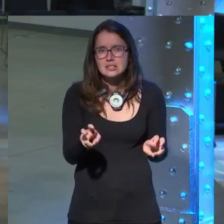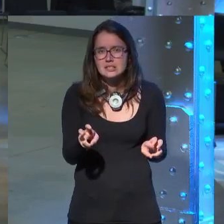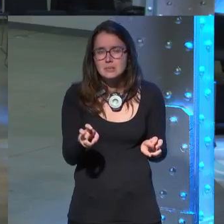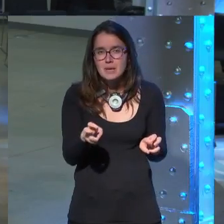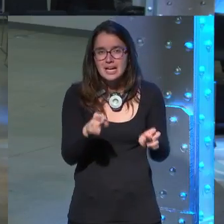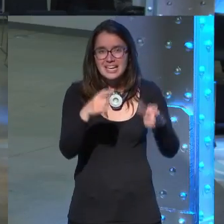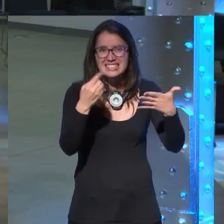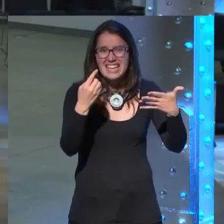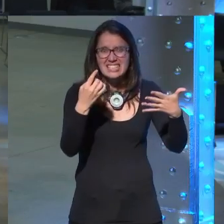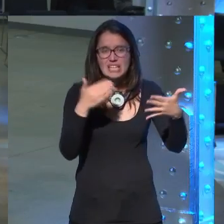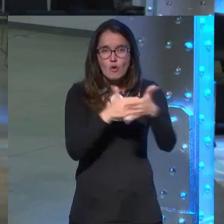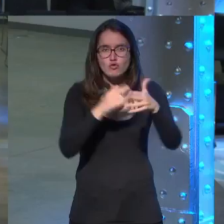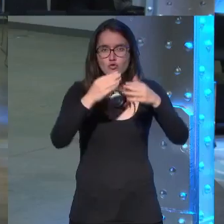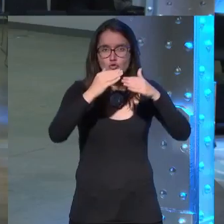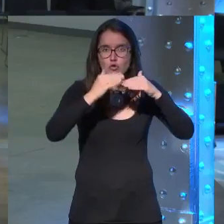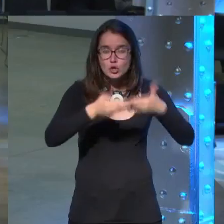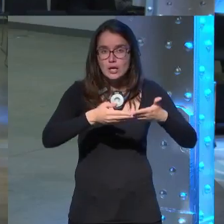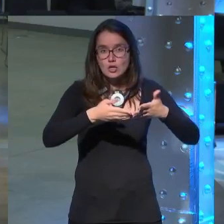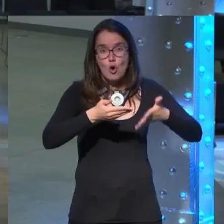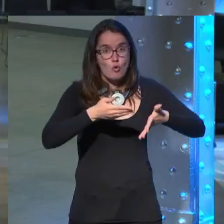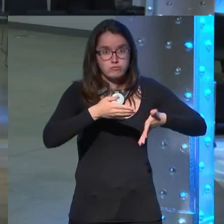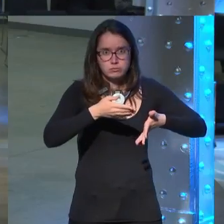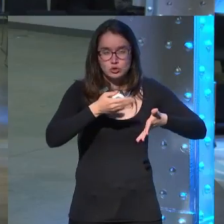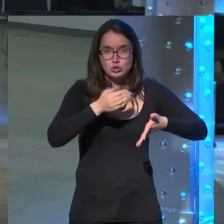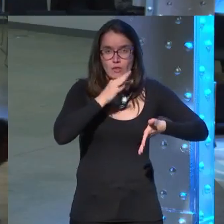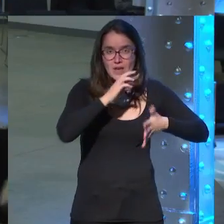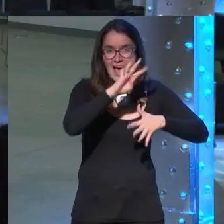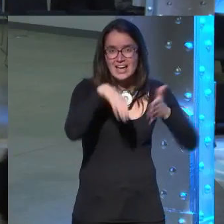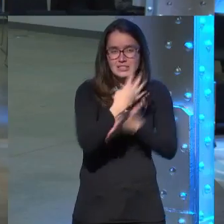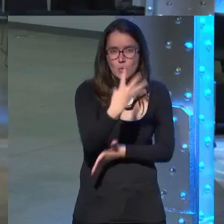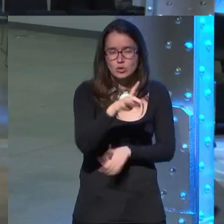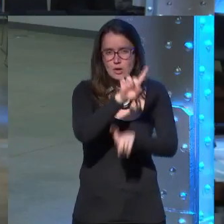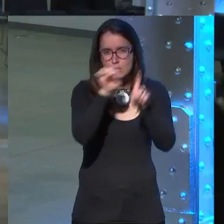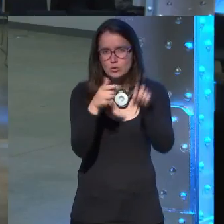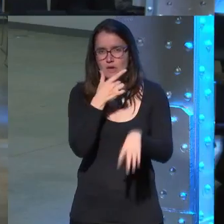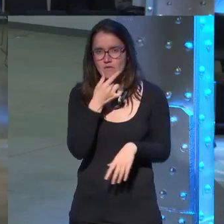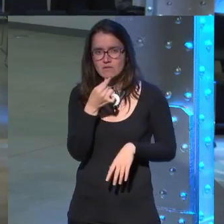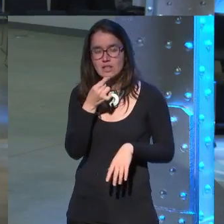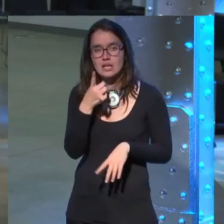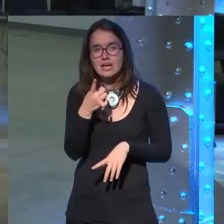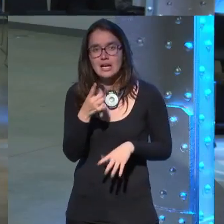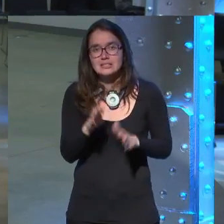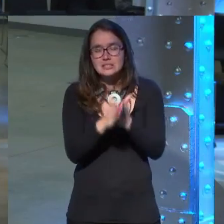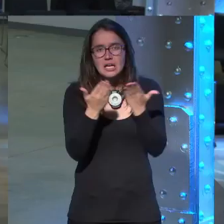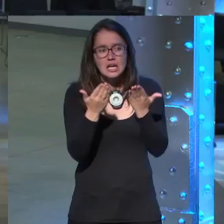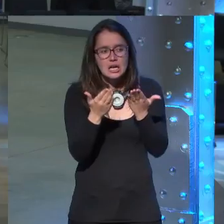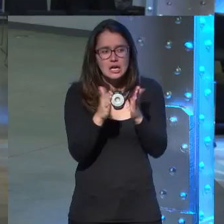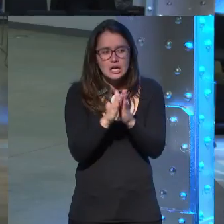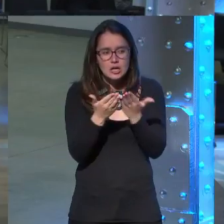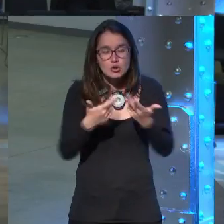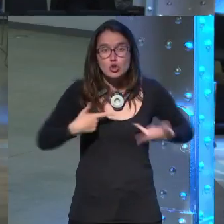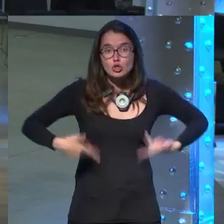brief question. It's about the 6th border. I'm still at the 4th one, but it's a very simple question. Do we